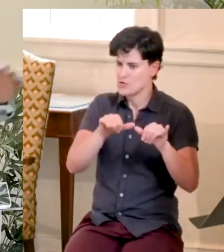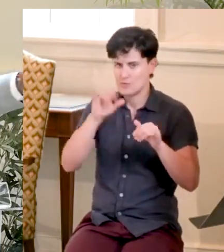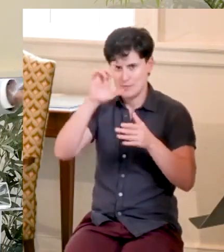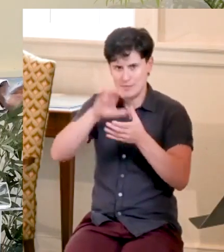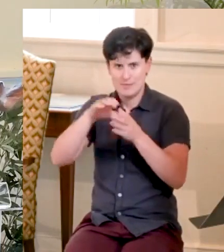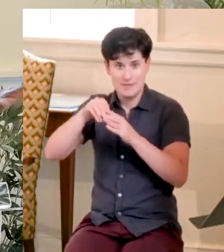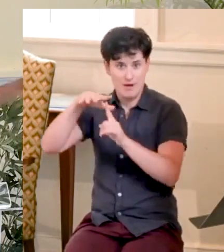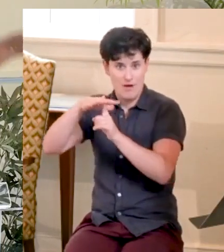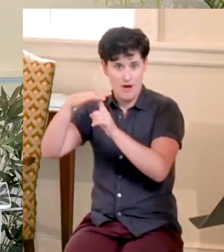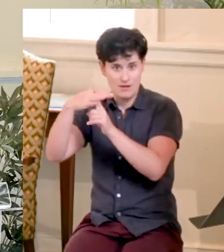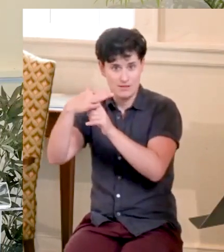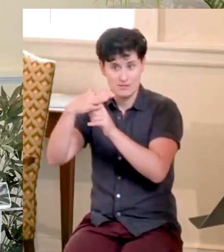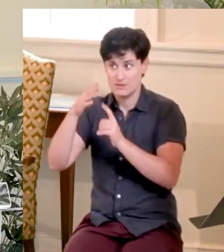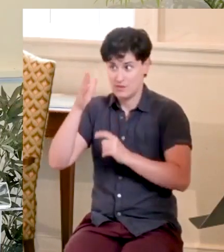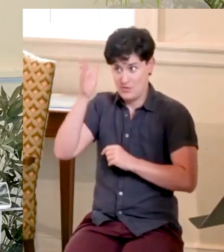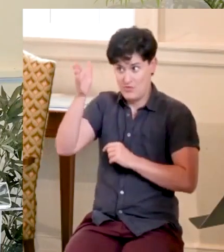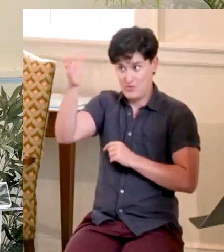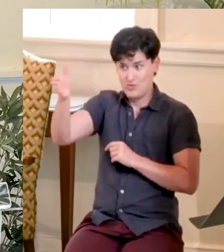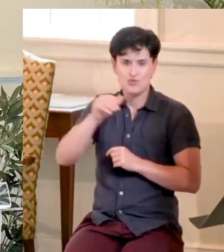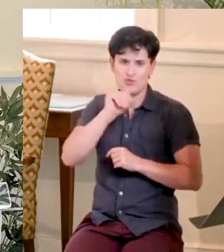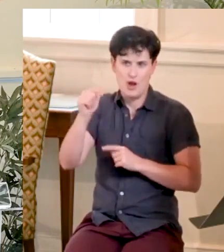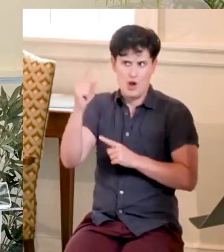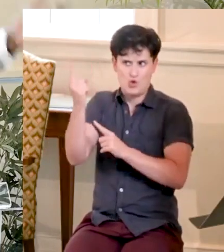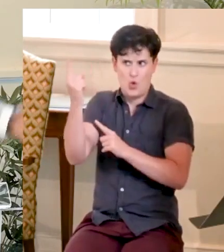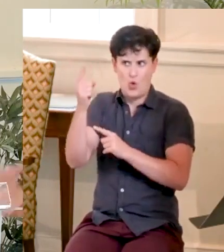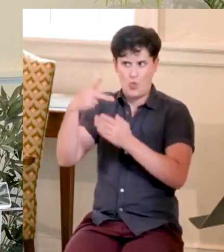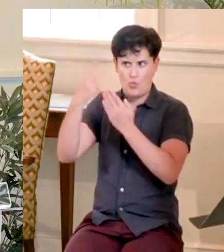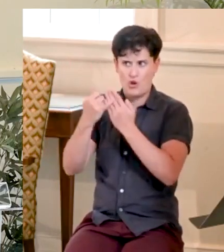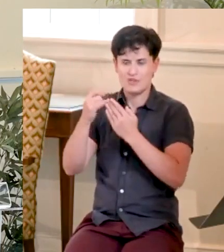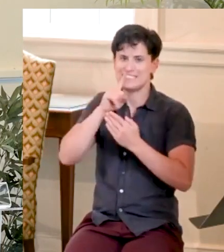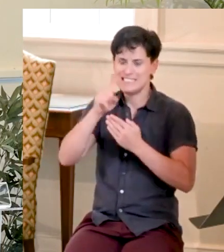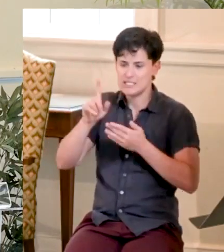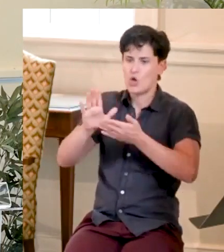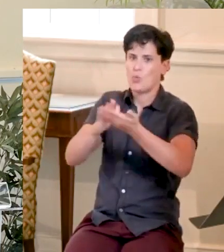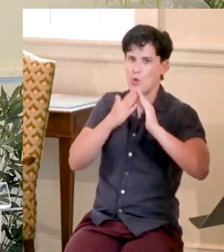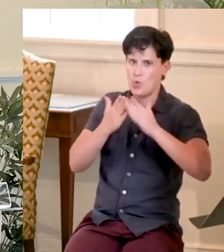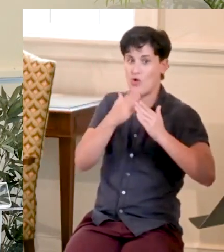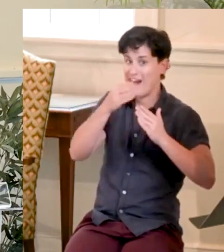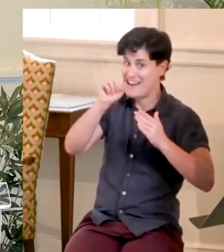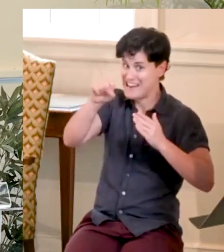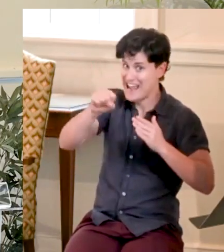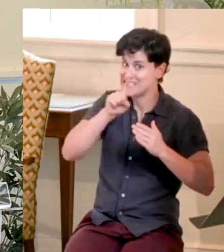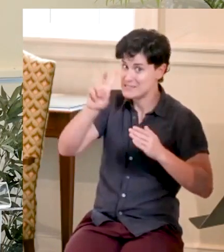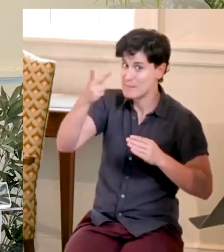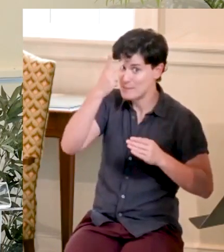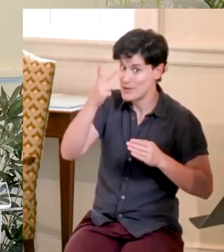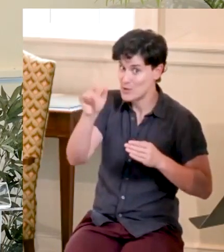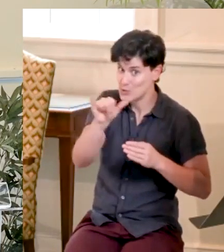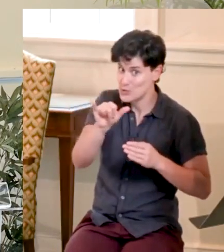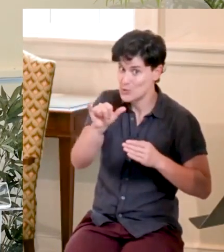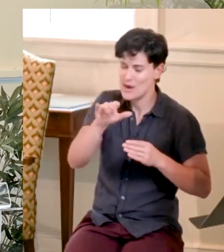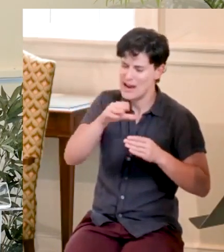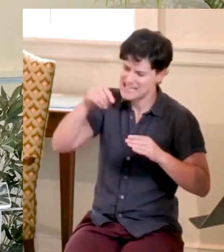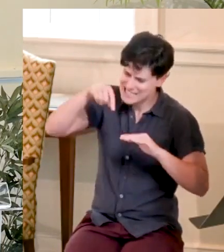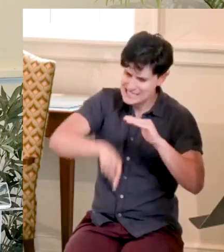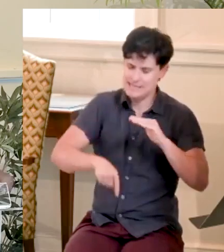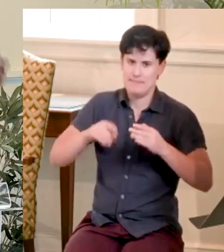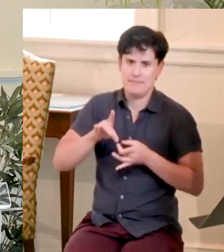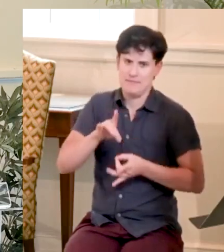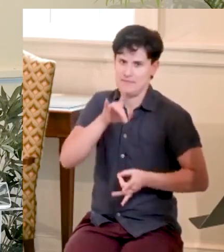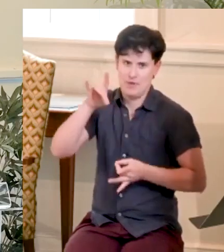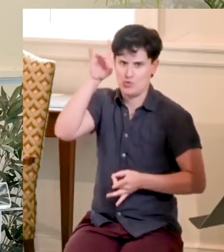a solo project, it's communal, and yes, it is political, but it's also deeply spiritual.